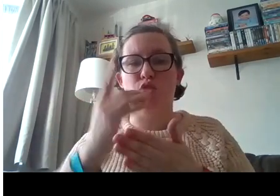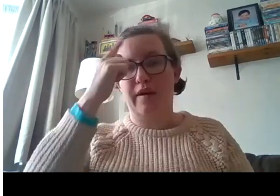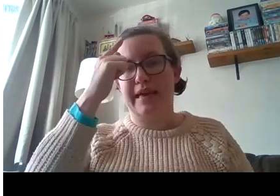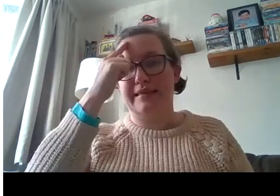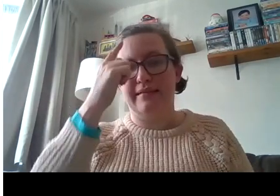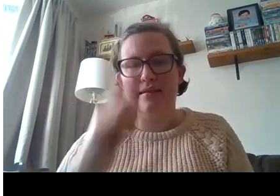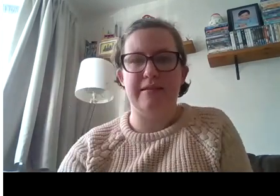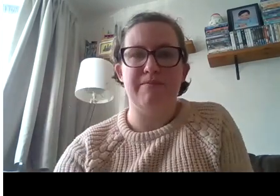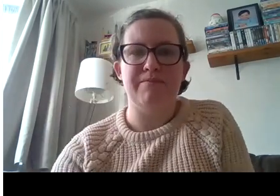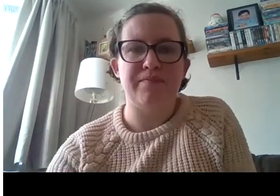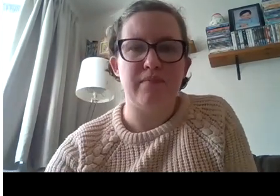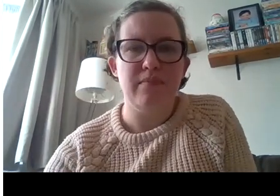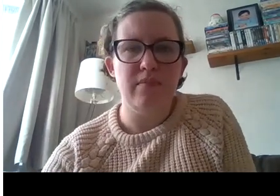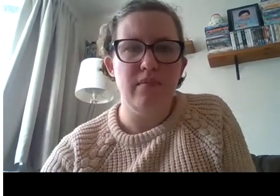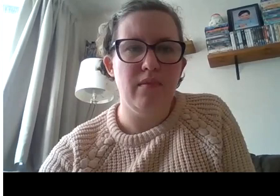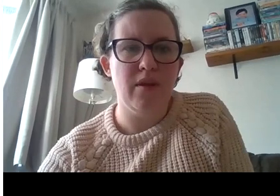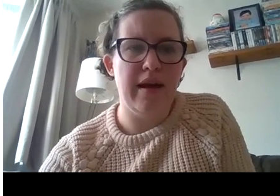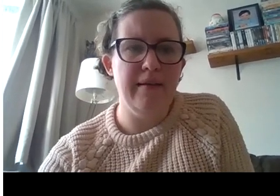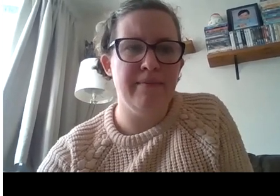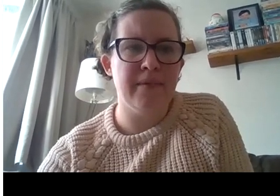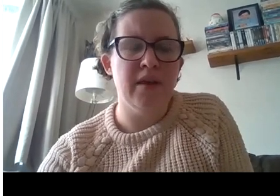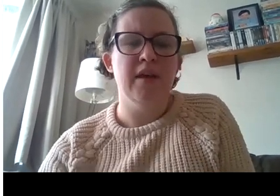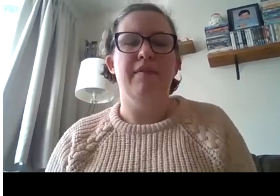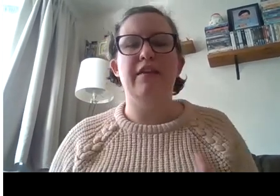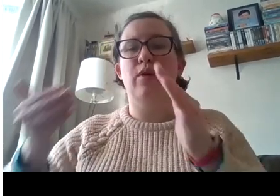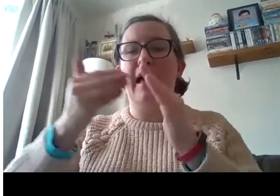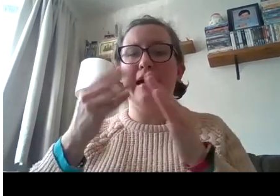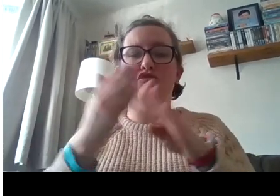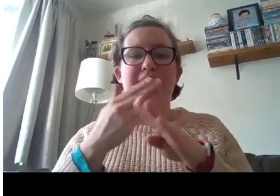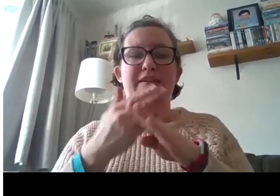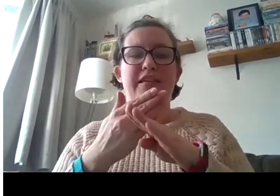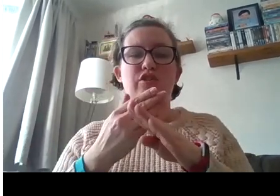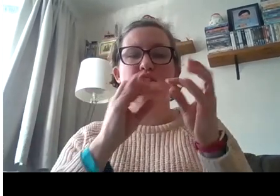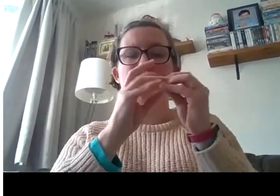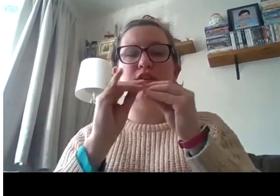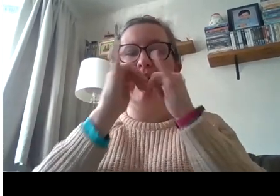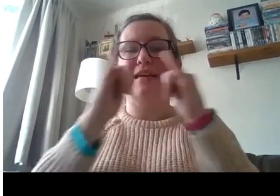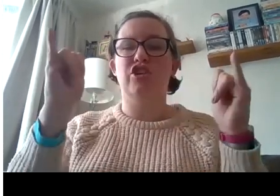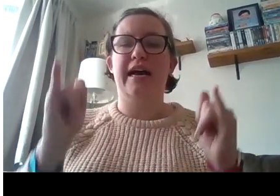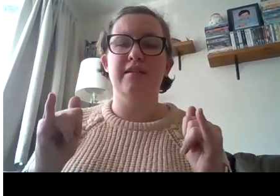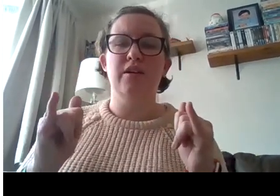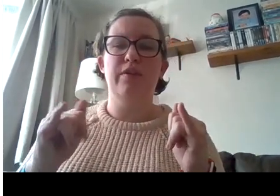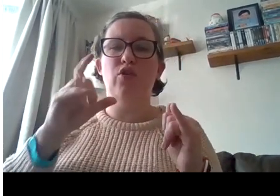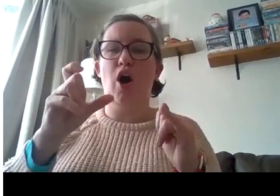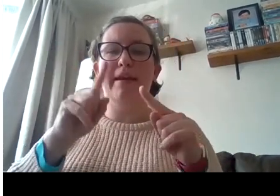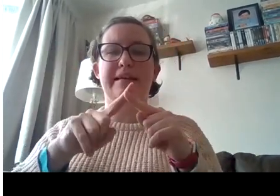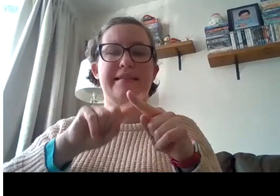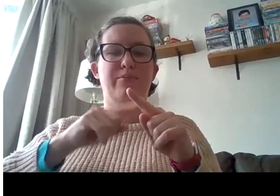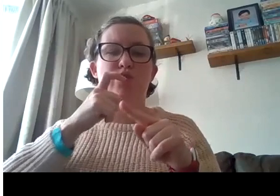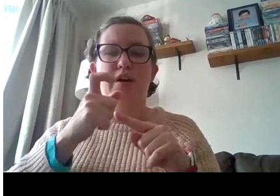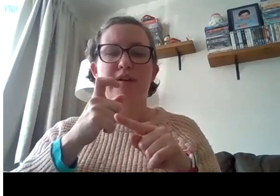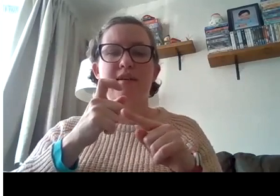to make sure they make sense. Okay, then if you want extra activities, you've got your spelling shed with your